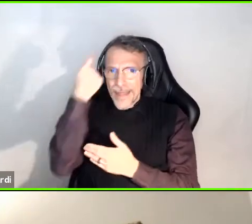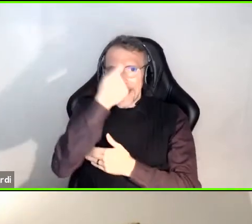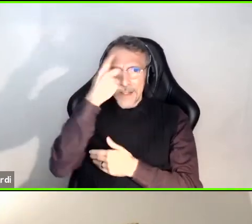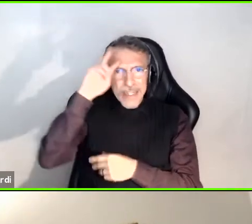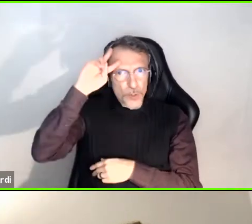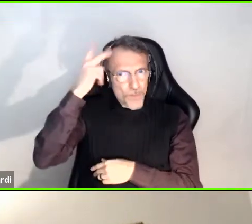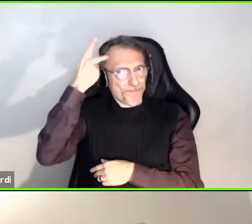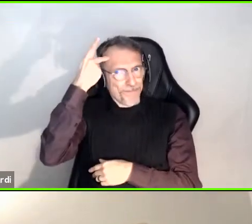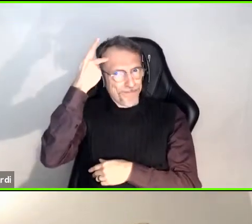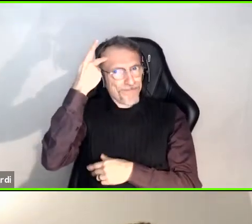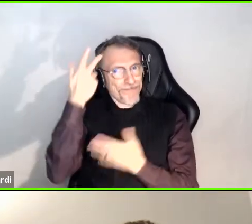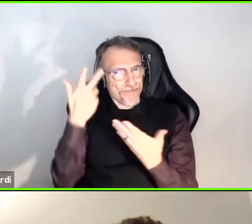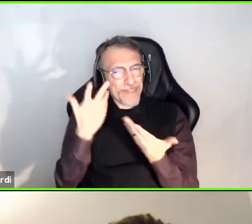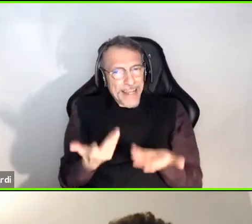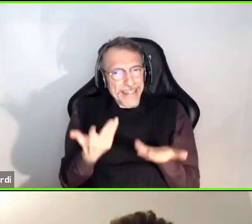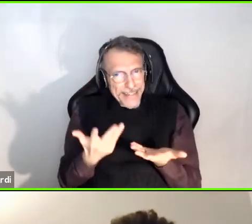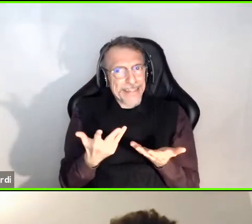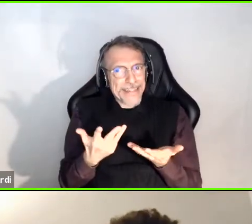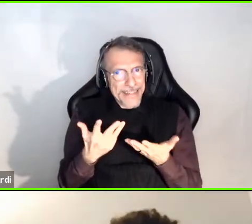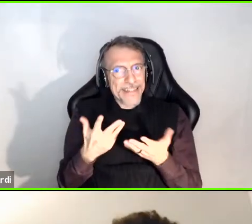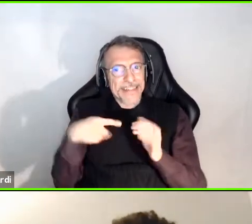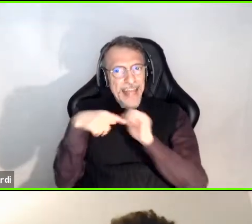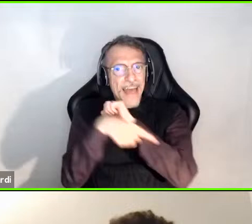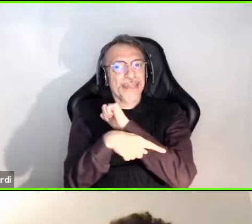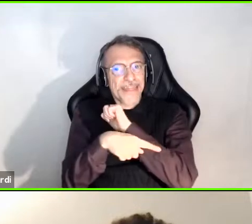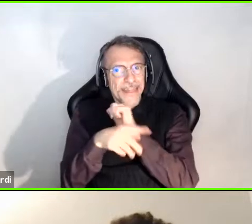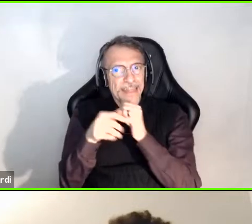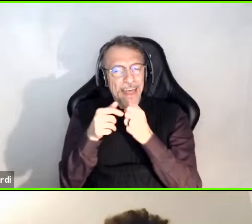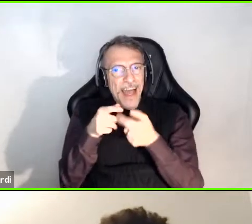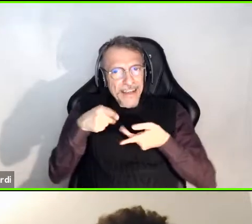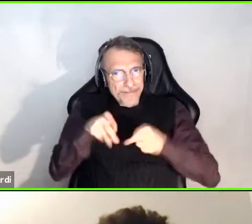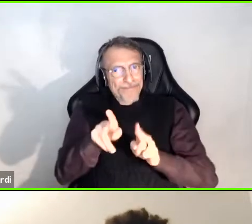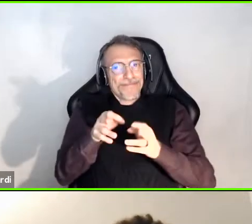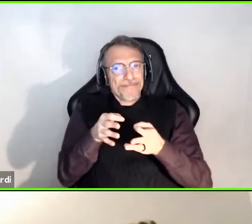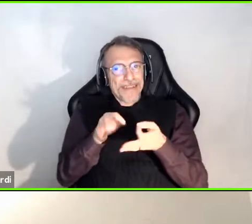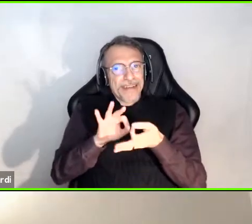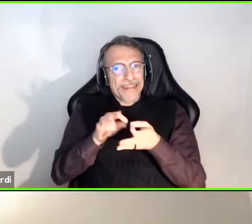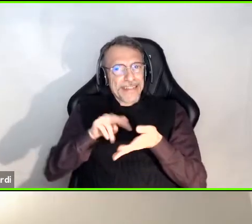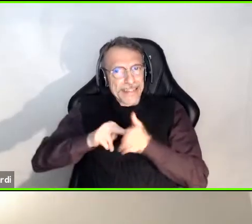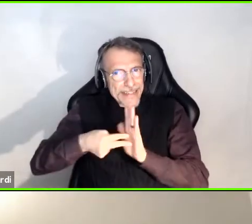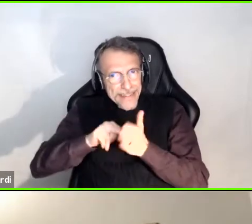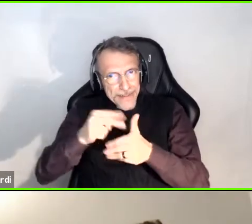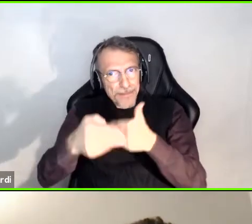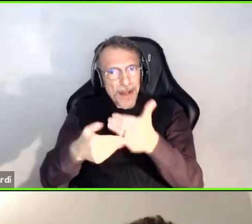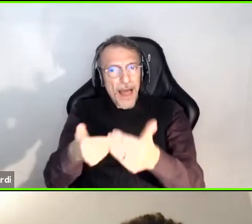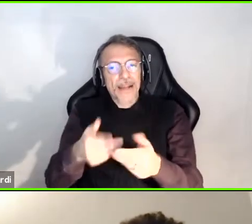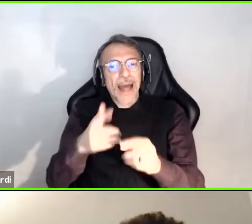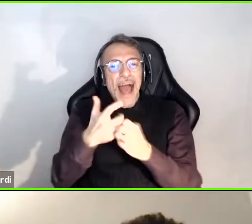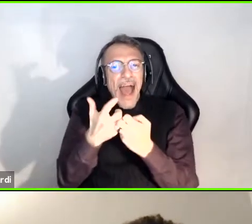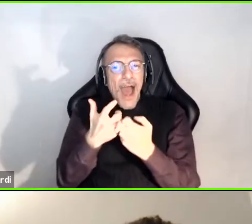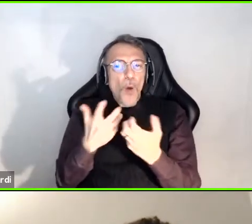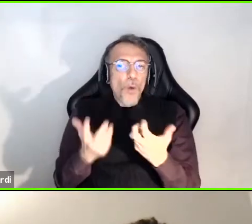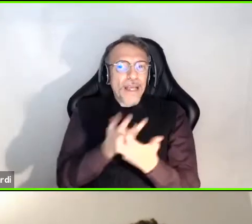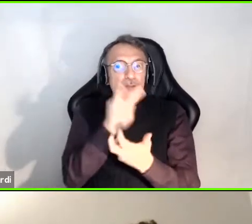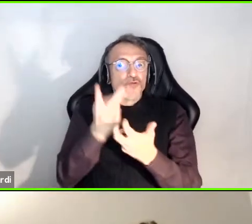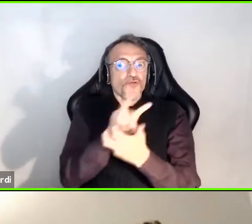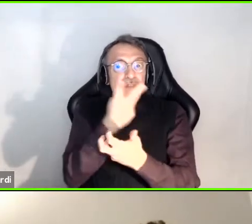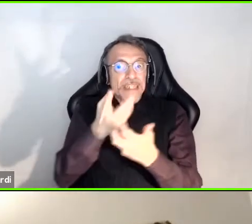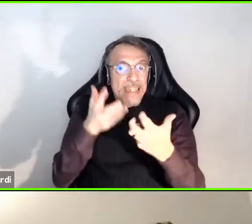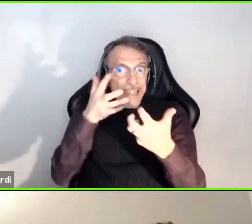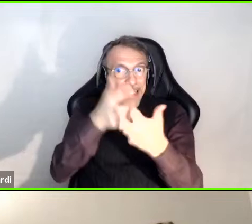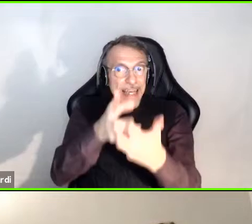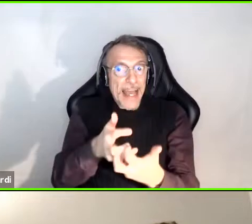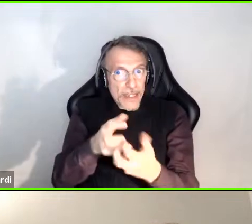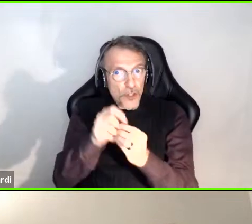the current debt architecture, the frameworks, re-engage. How do we re-engage? And I think there are also interesting conversations to be had about